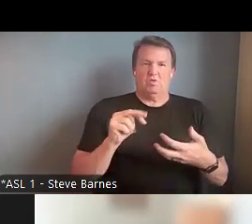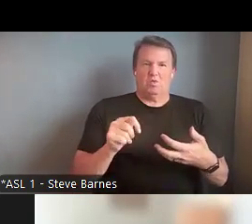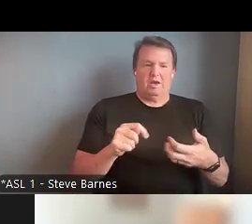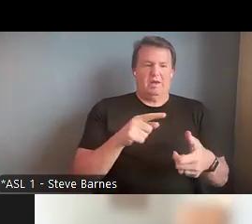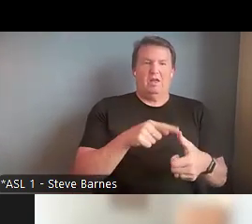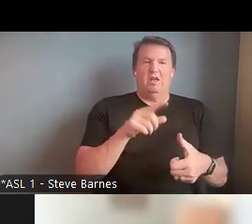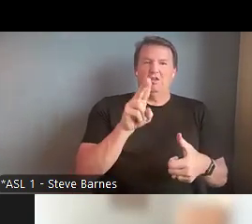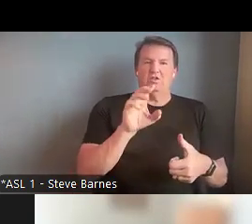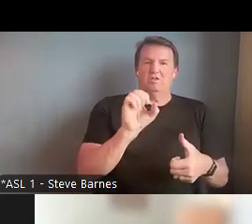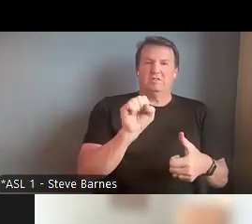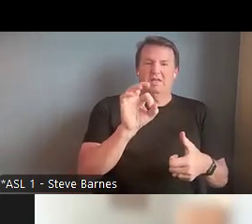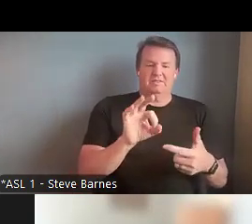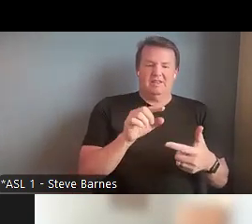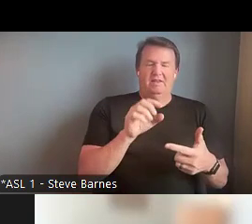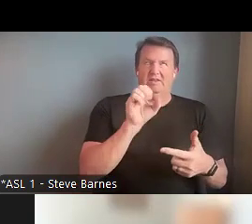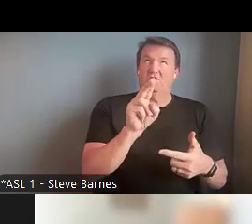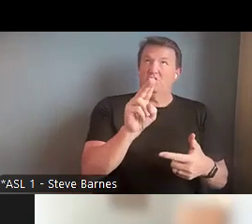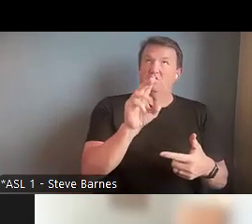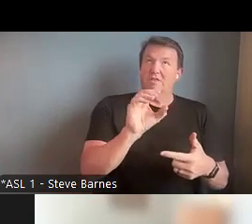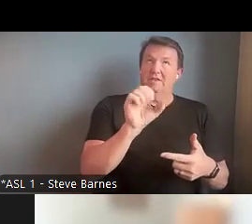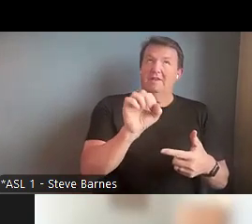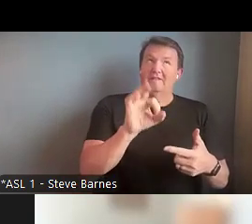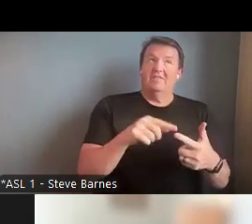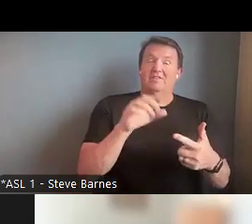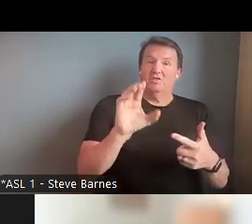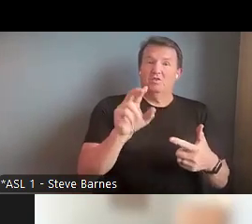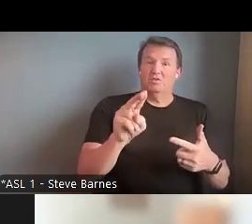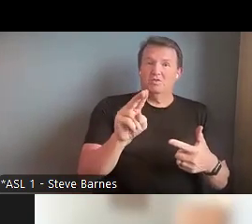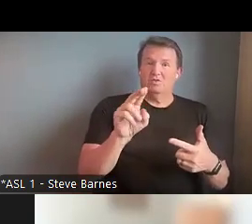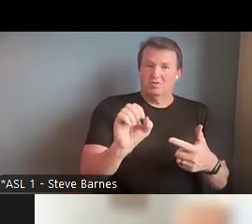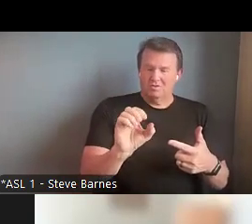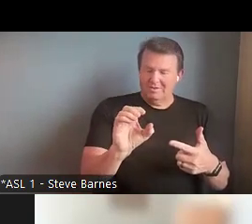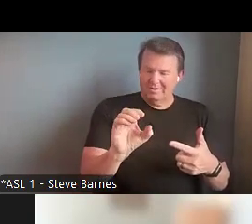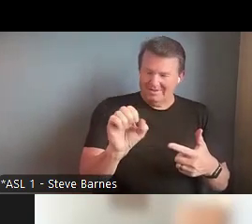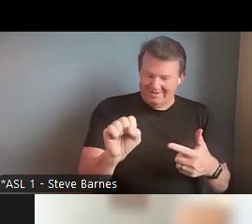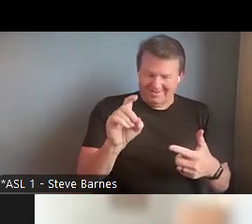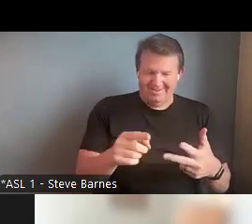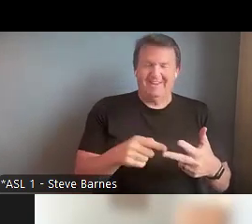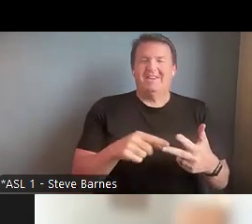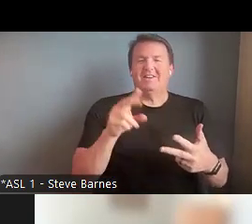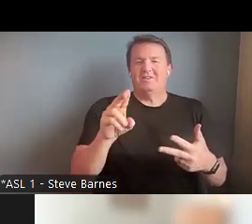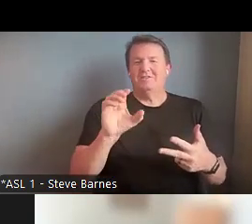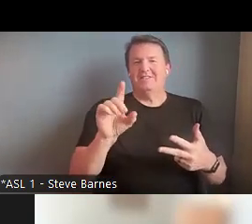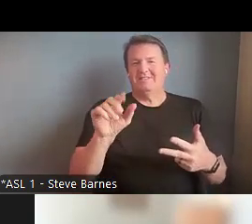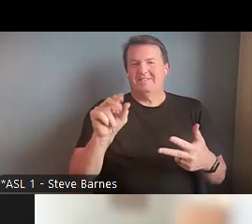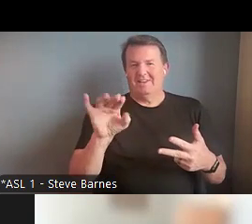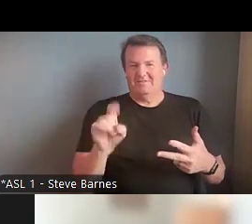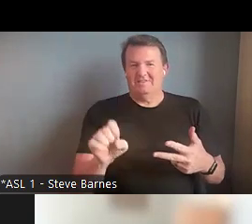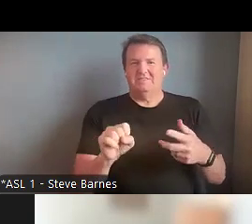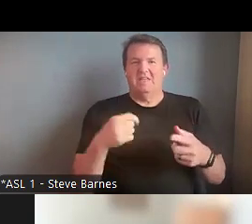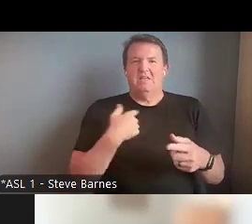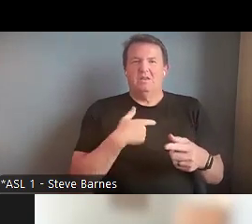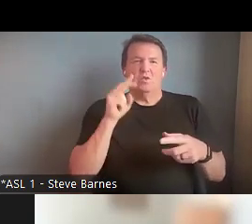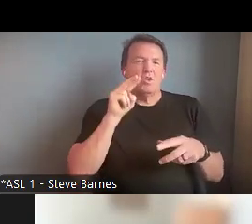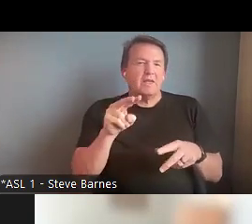UC Davis. And we're looking at the intersection of migration, dementia, and caregiving. Next slide, please.